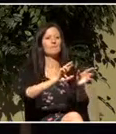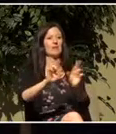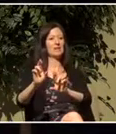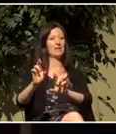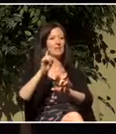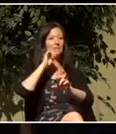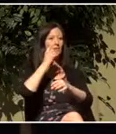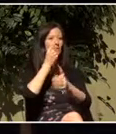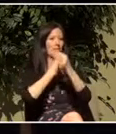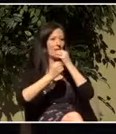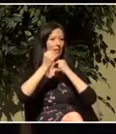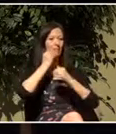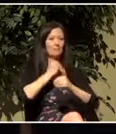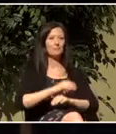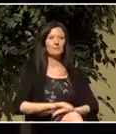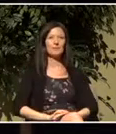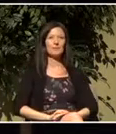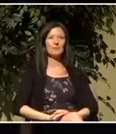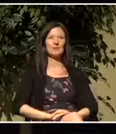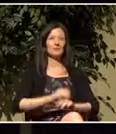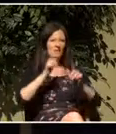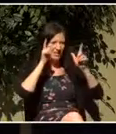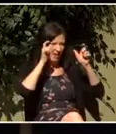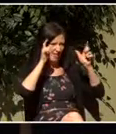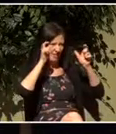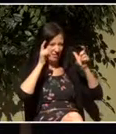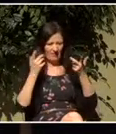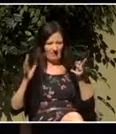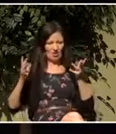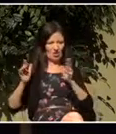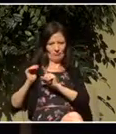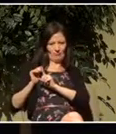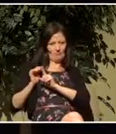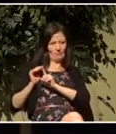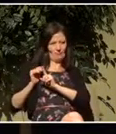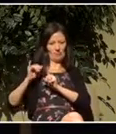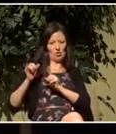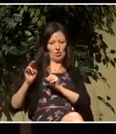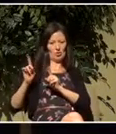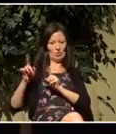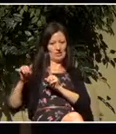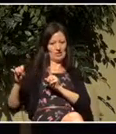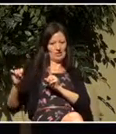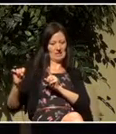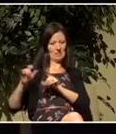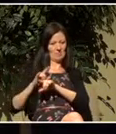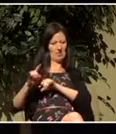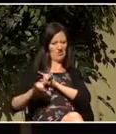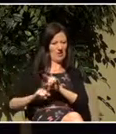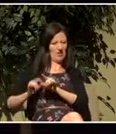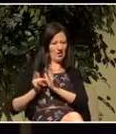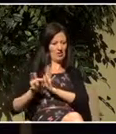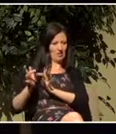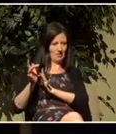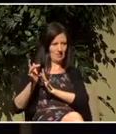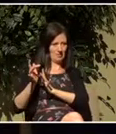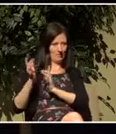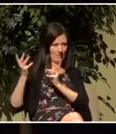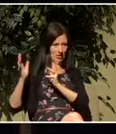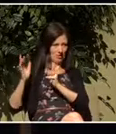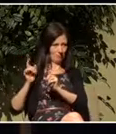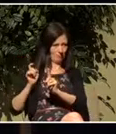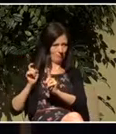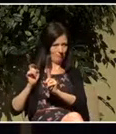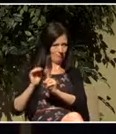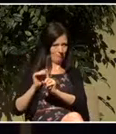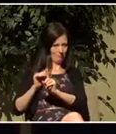The evening meal was in progress, and the devil had already prompted Judas, the son of Simon Iscariot, to betray Jesus. Jesus knew